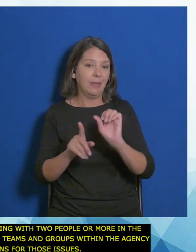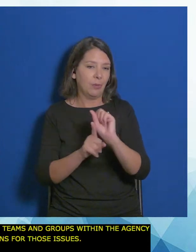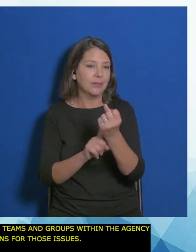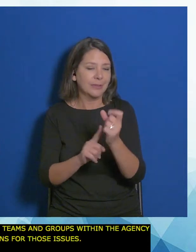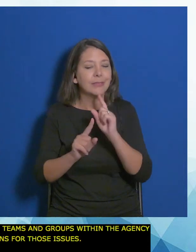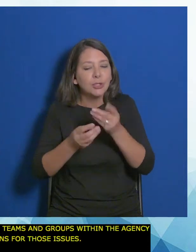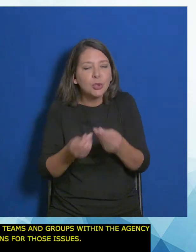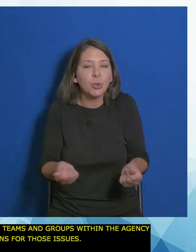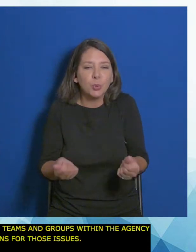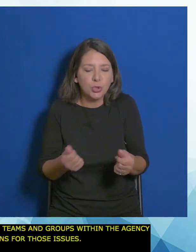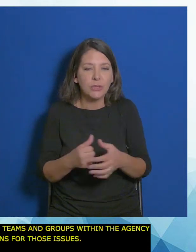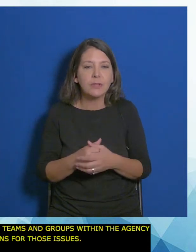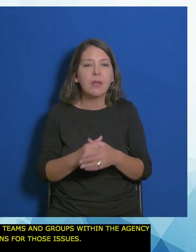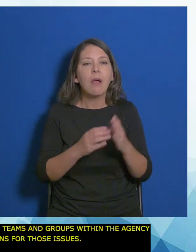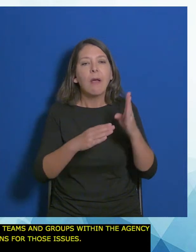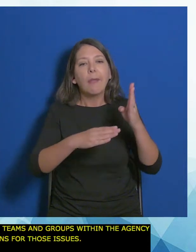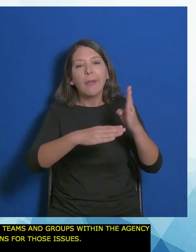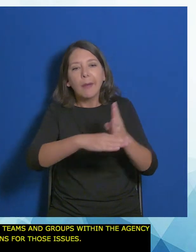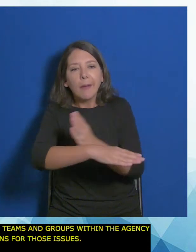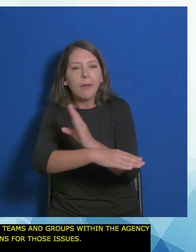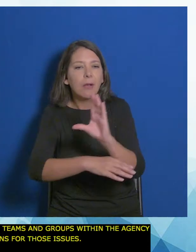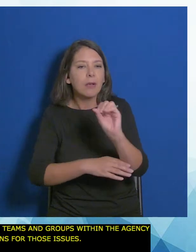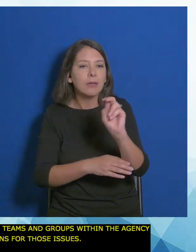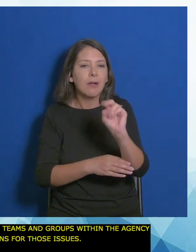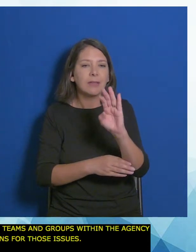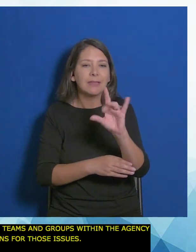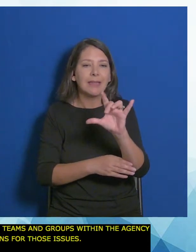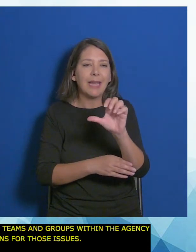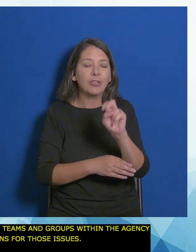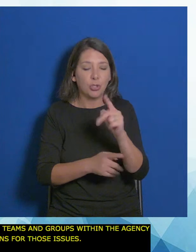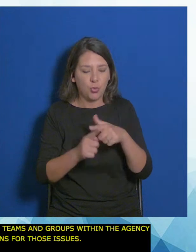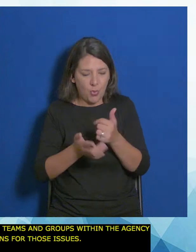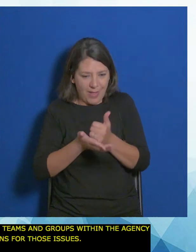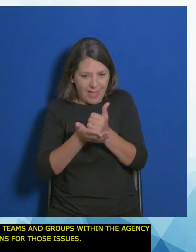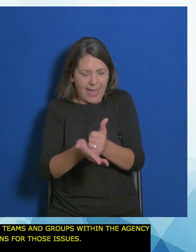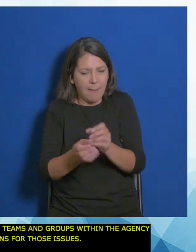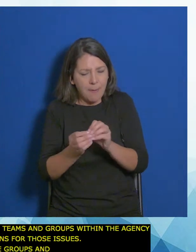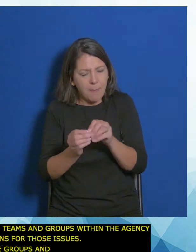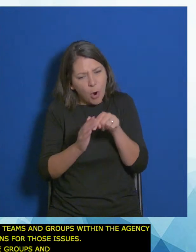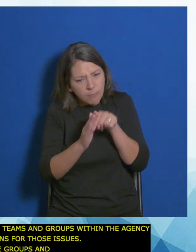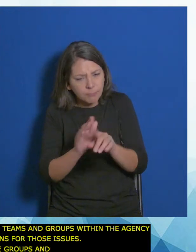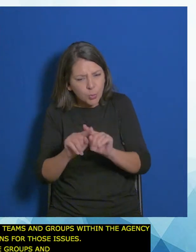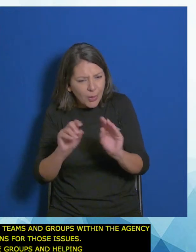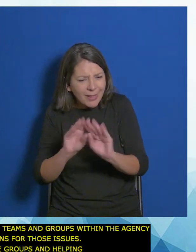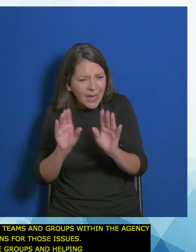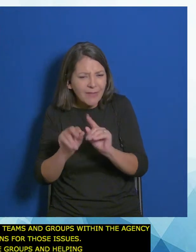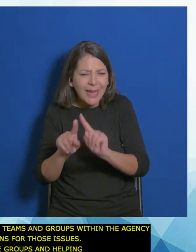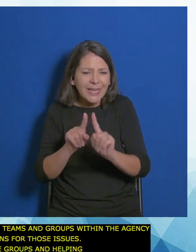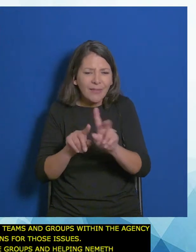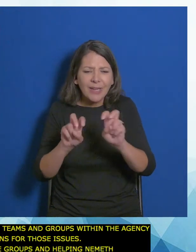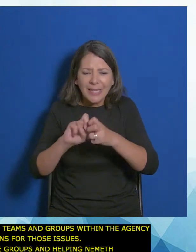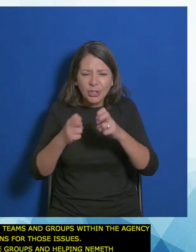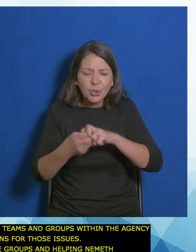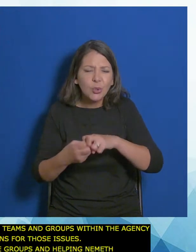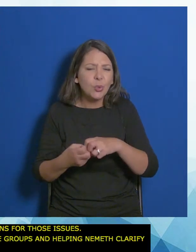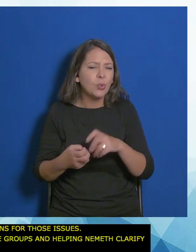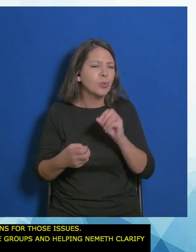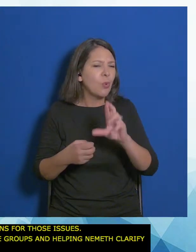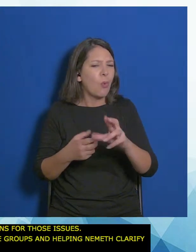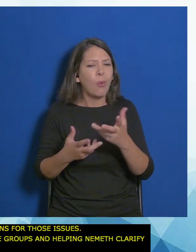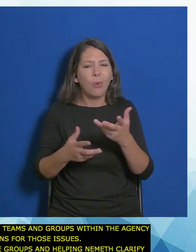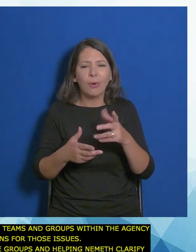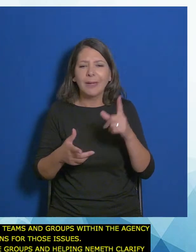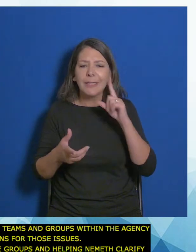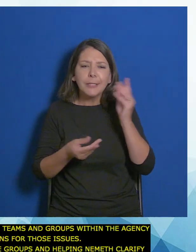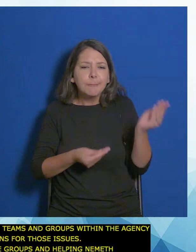again, more involvement with the groups, with the individuals, helping them clarify issues, doing maybe some shuttle diplomacy, building